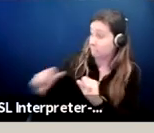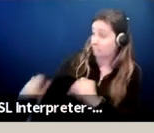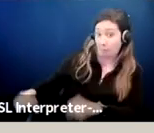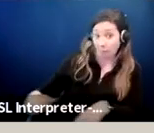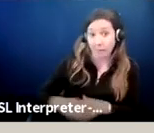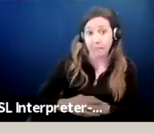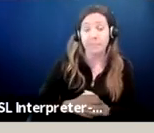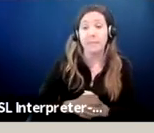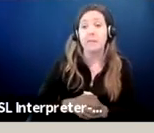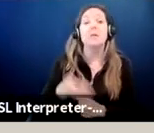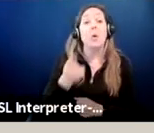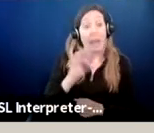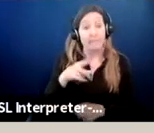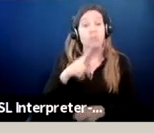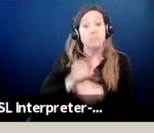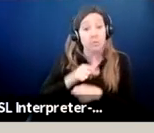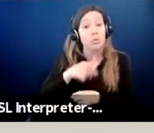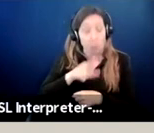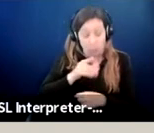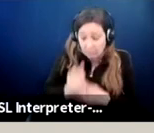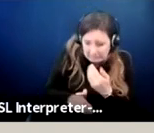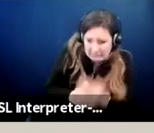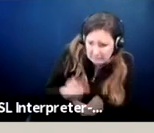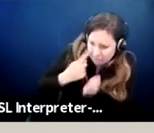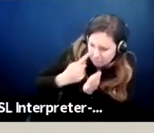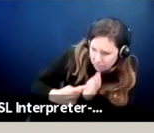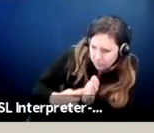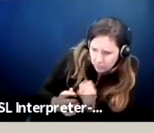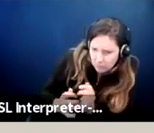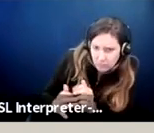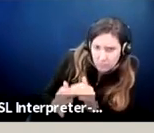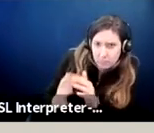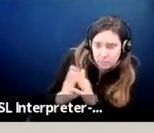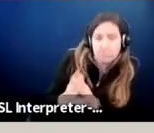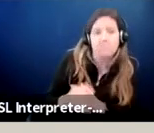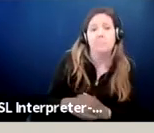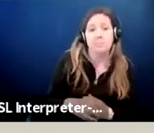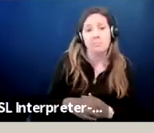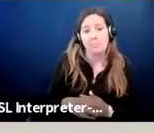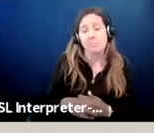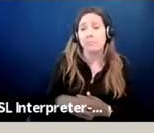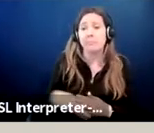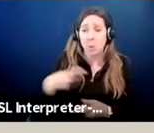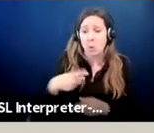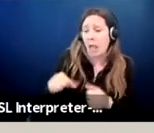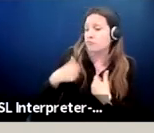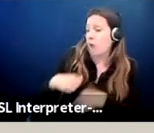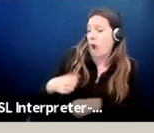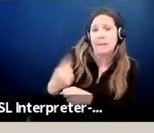okay, this is something different. I'm going to try and recreate this with my version with some added features or